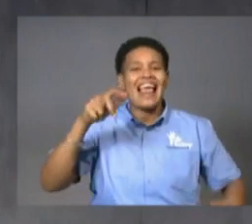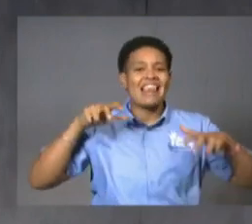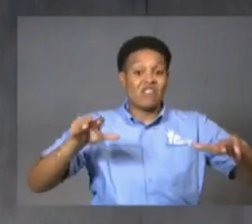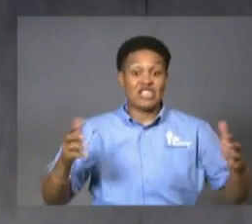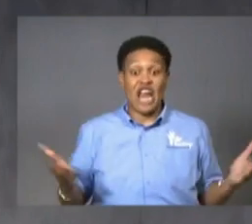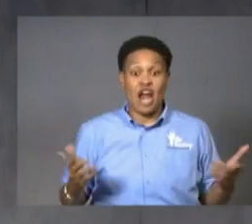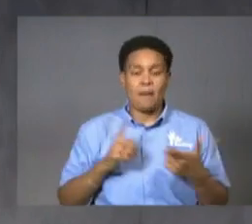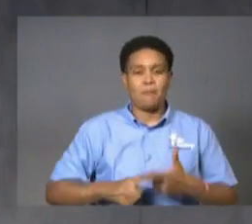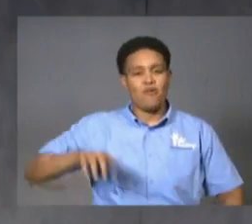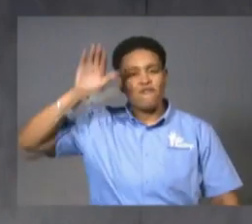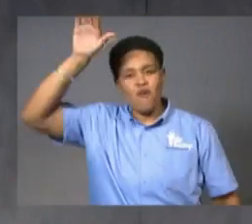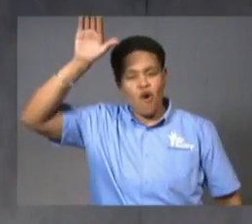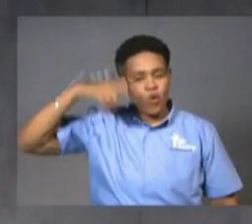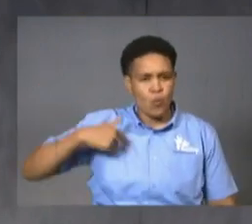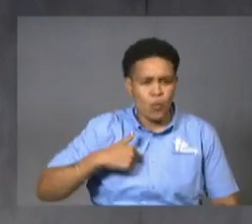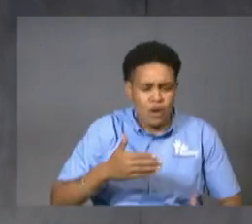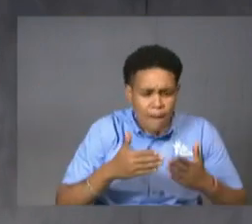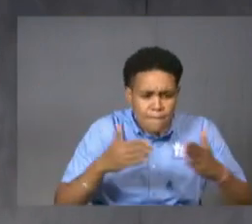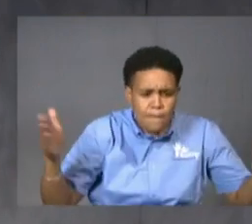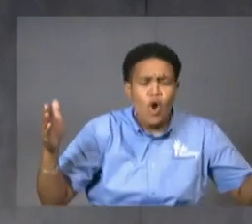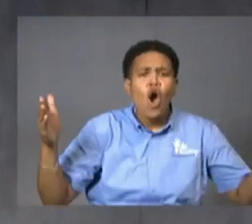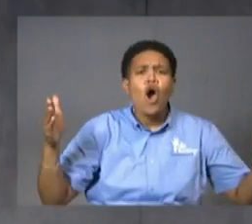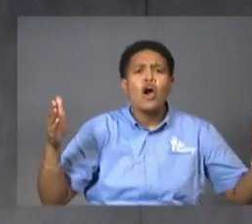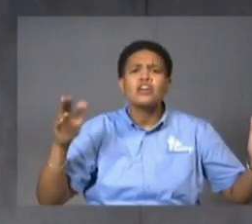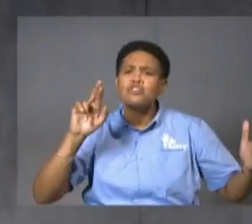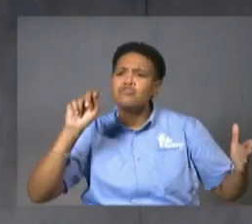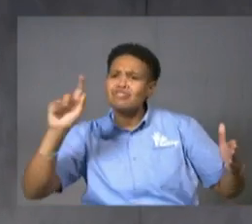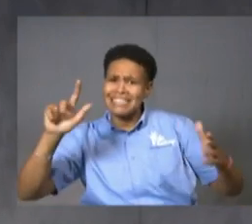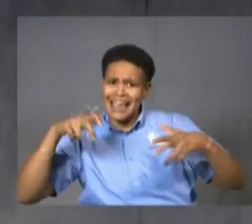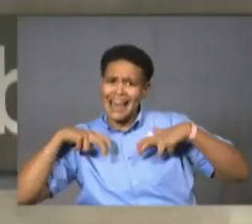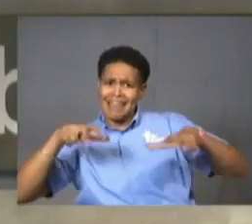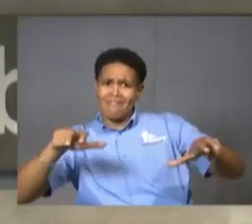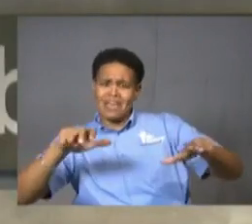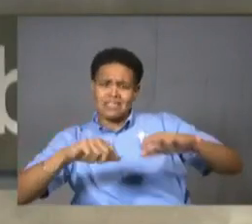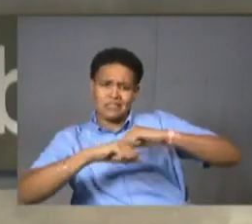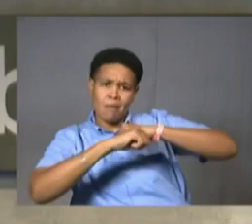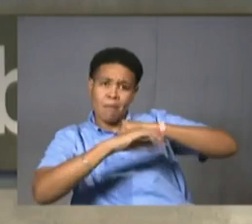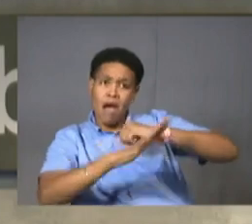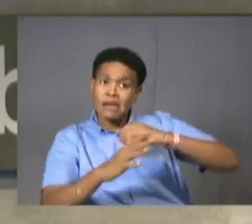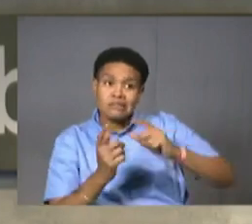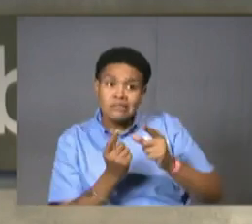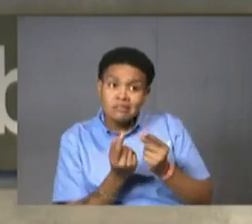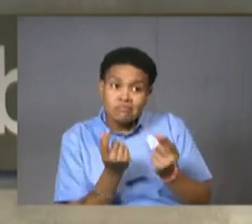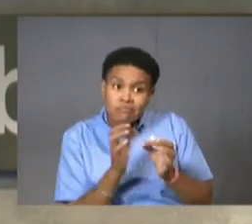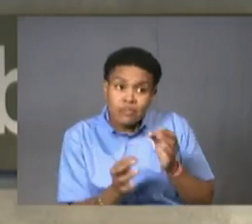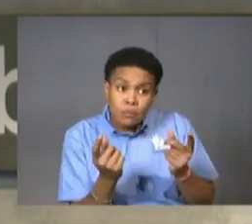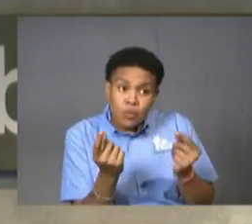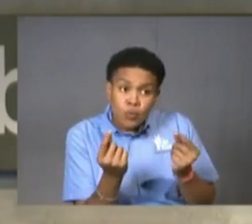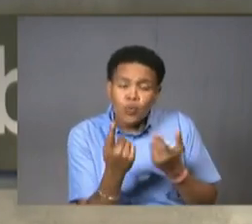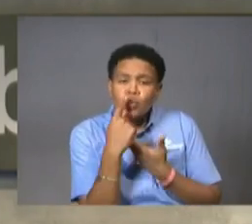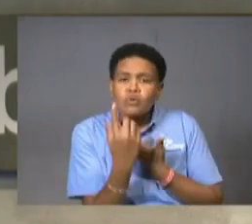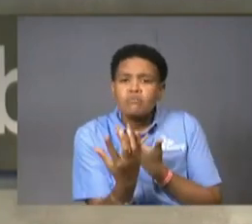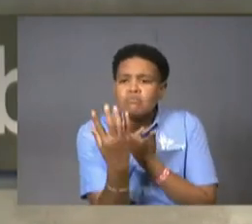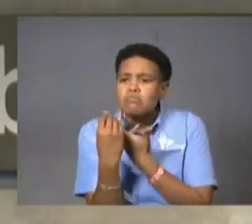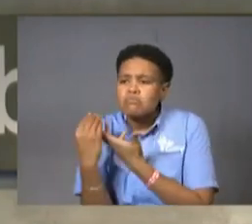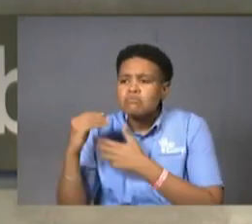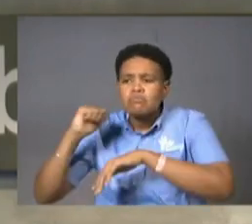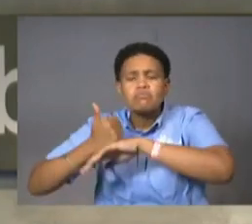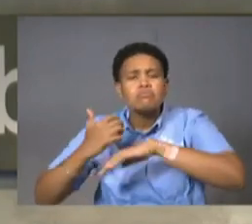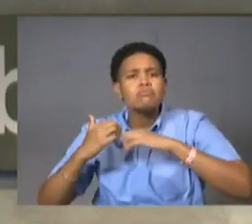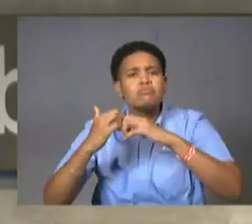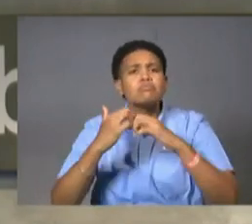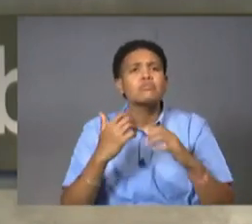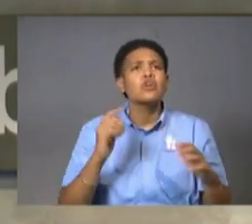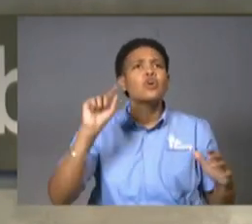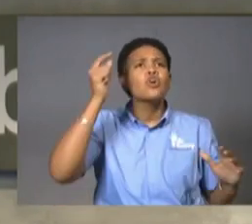we have broadened the retail investor market by bringing into fruition the listing of state assets in